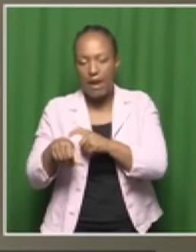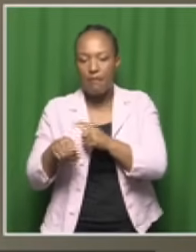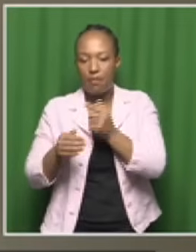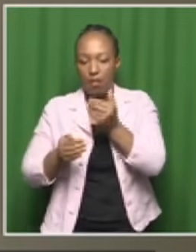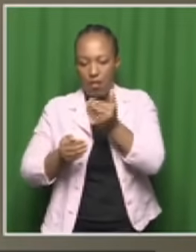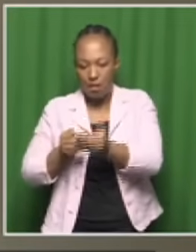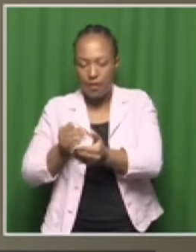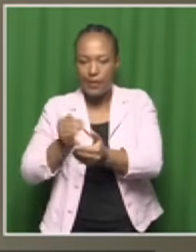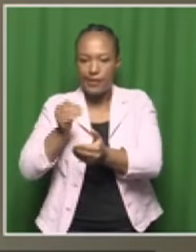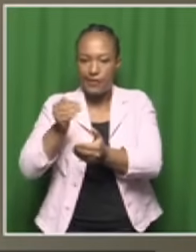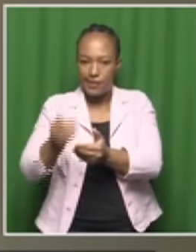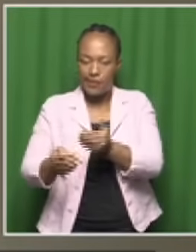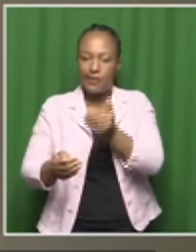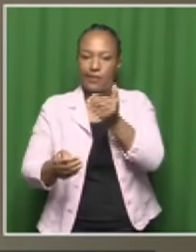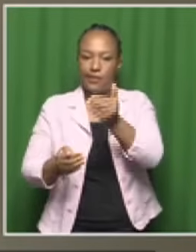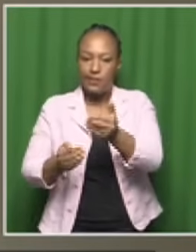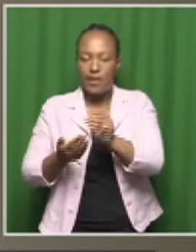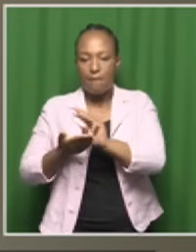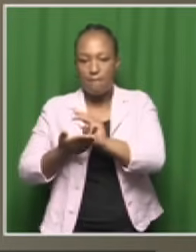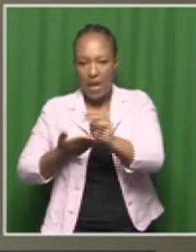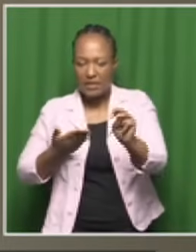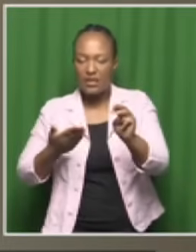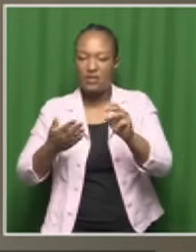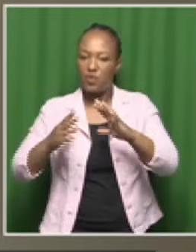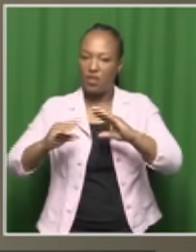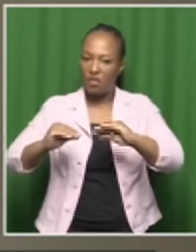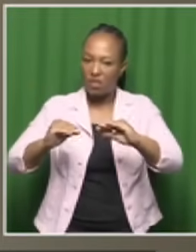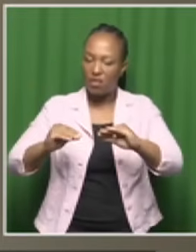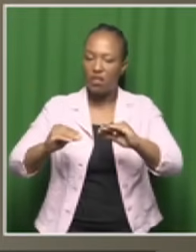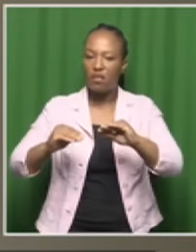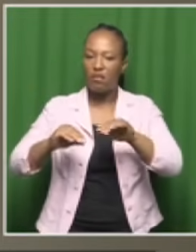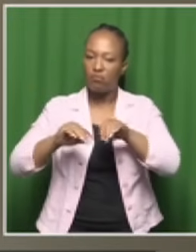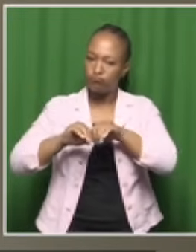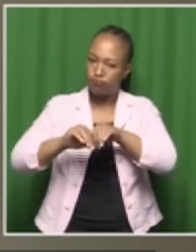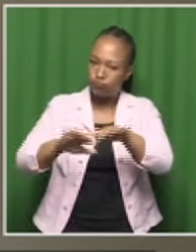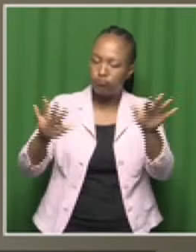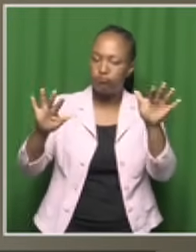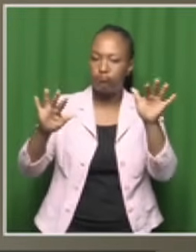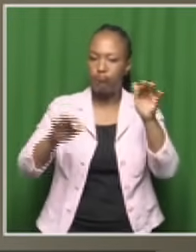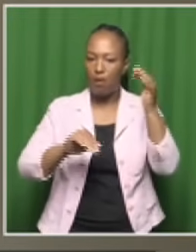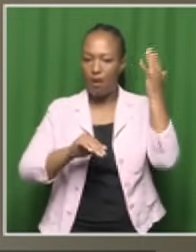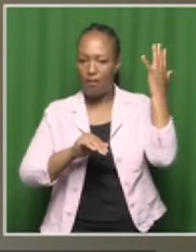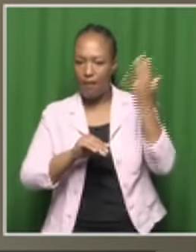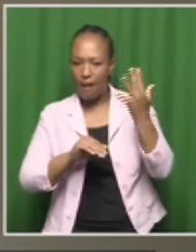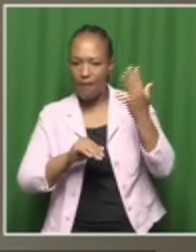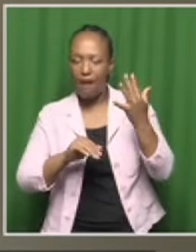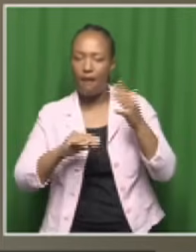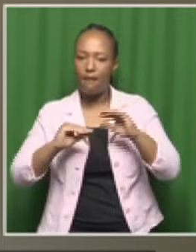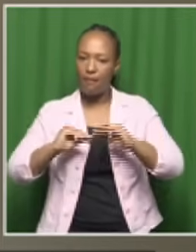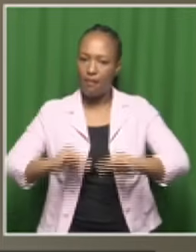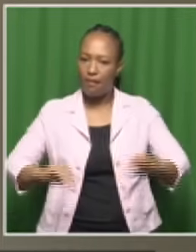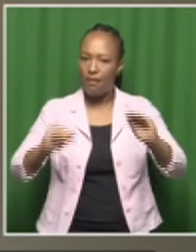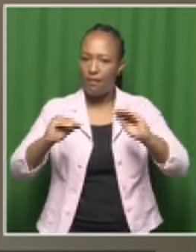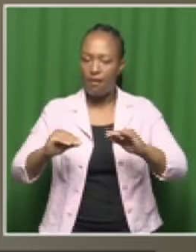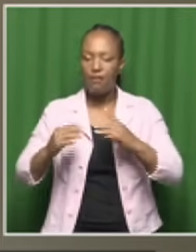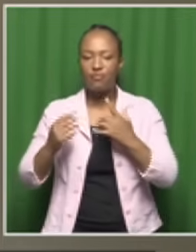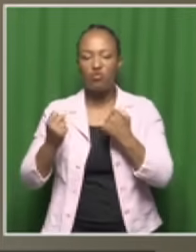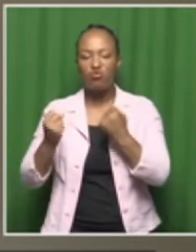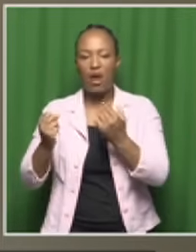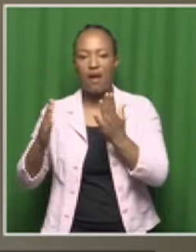everyday thing, an everyday message that we are preaching to drivers, pedestrians, cyclists, everybody using the road, that it's